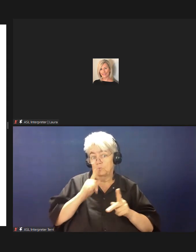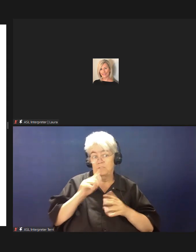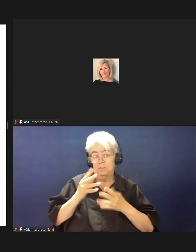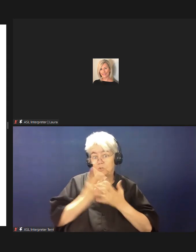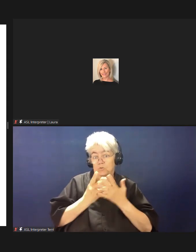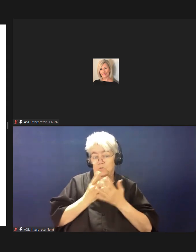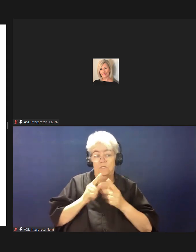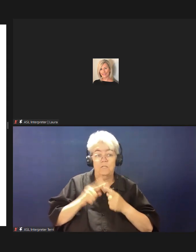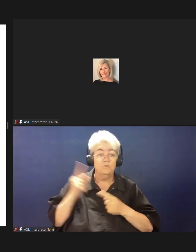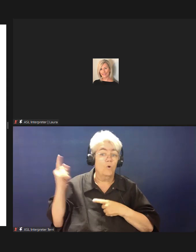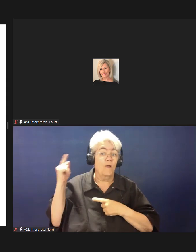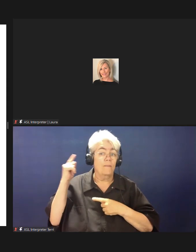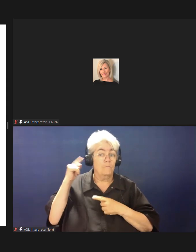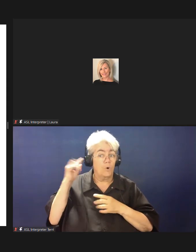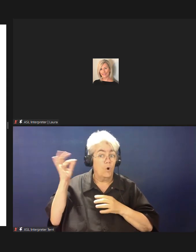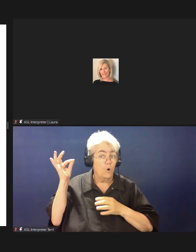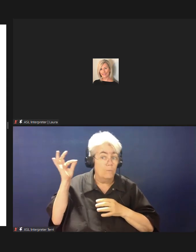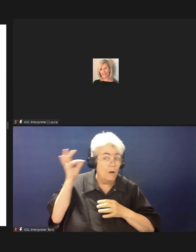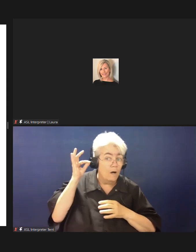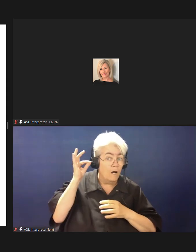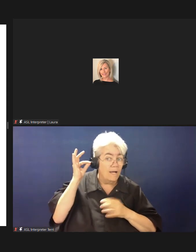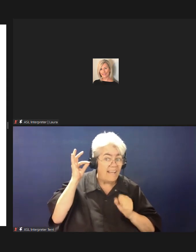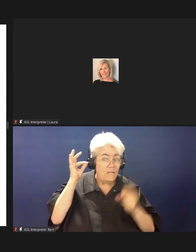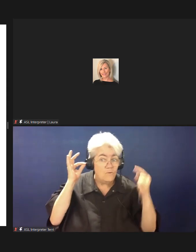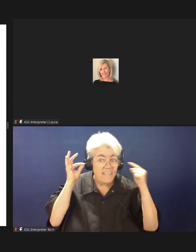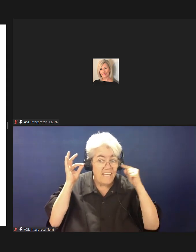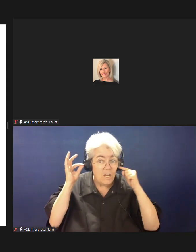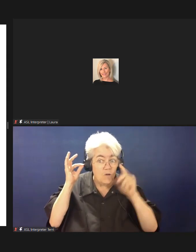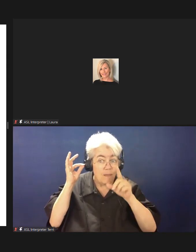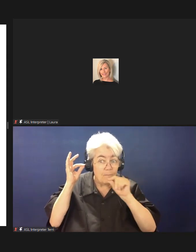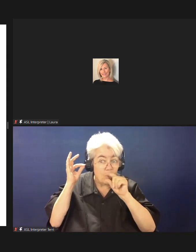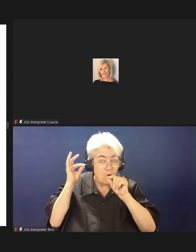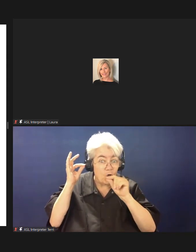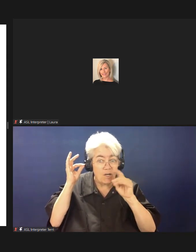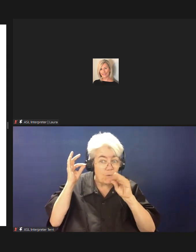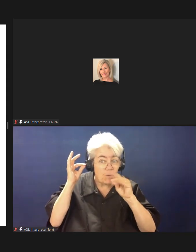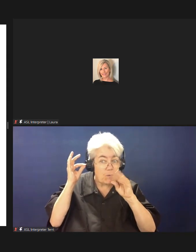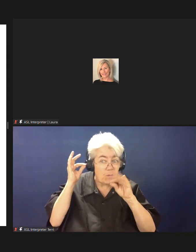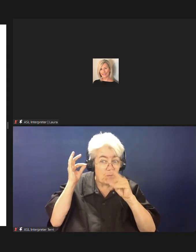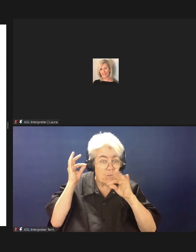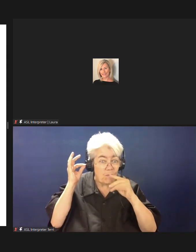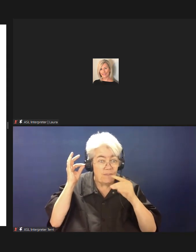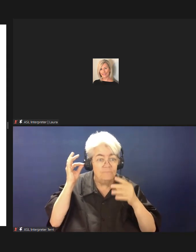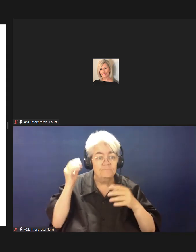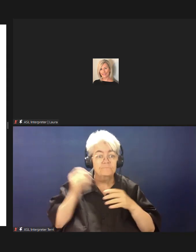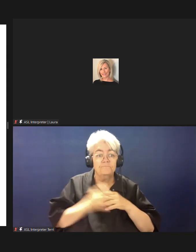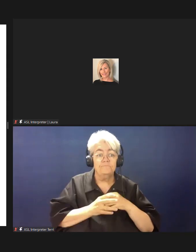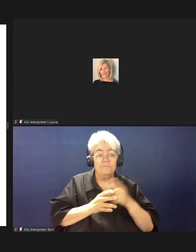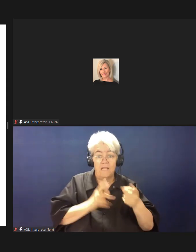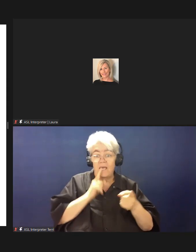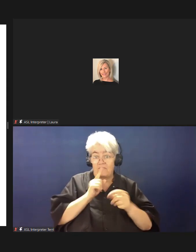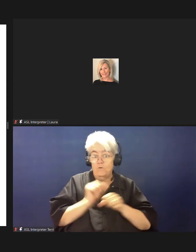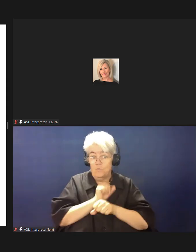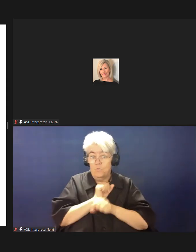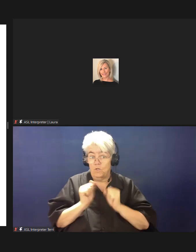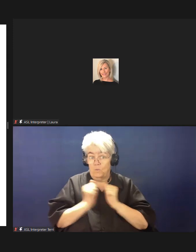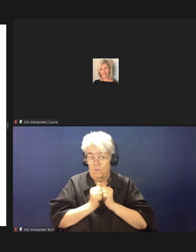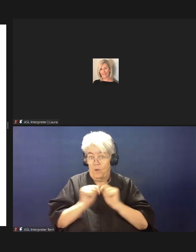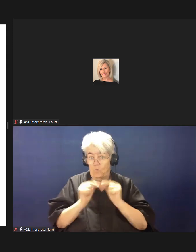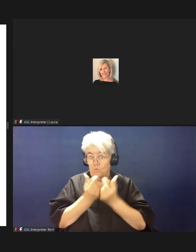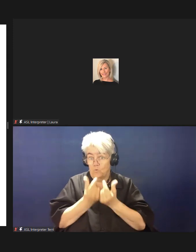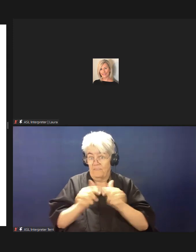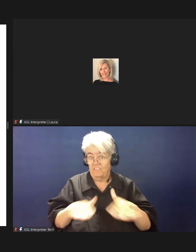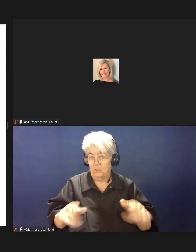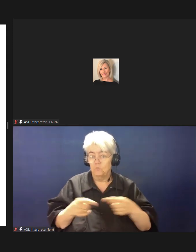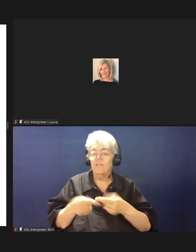ear and asking them, for example, can you hear the little birdie sing? If you're working with a group of children, ask the